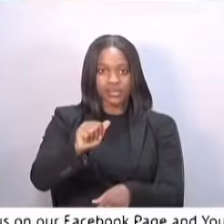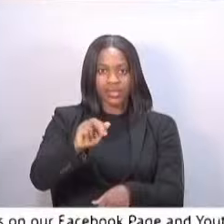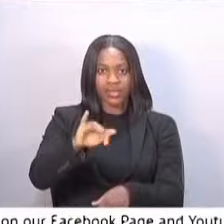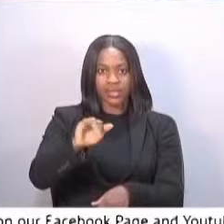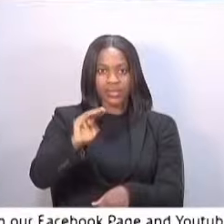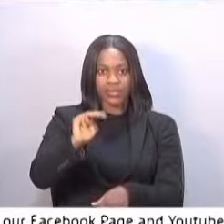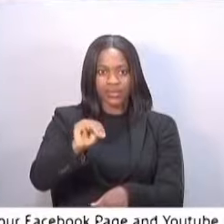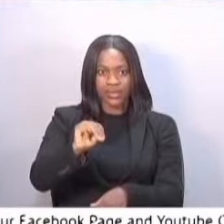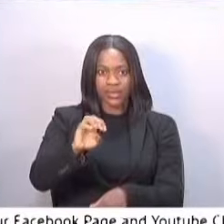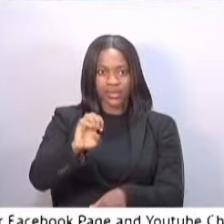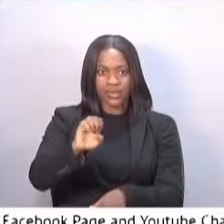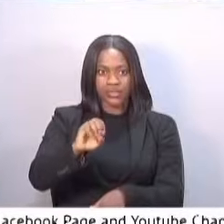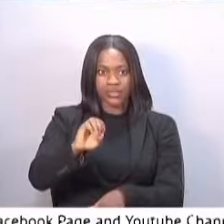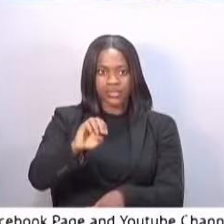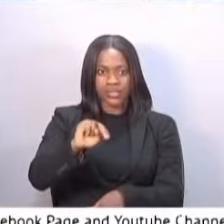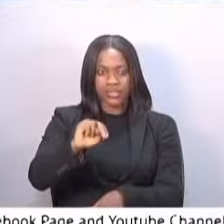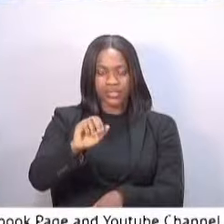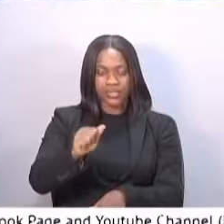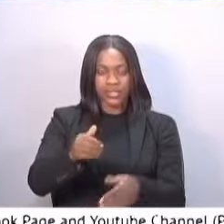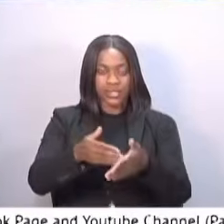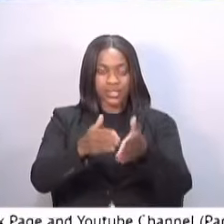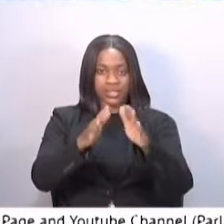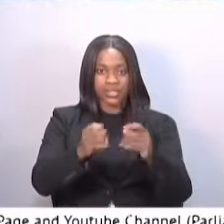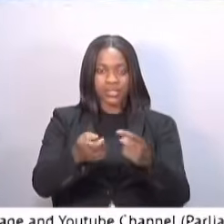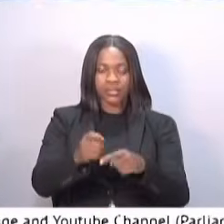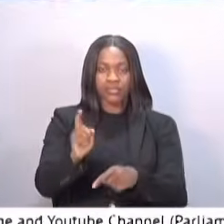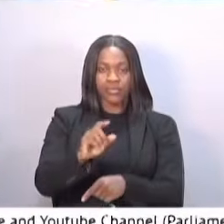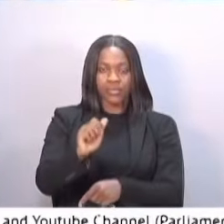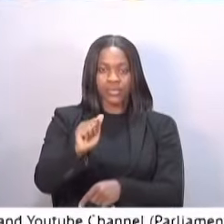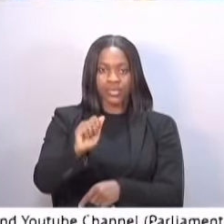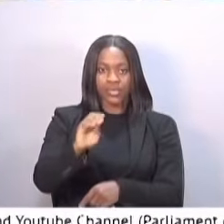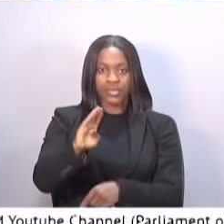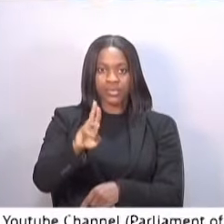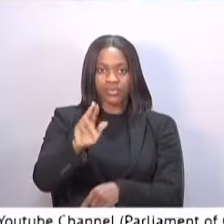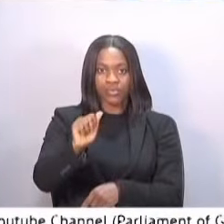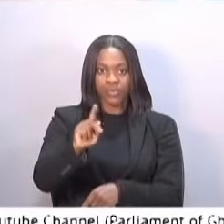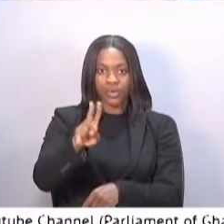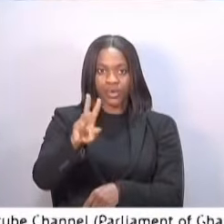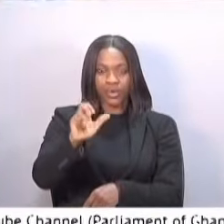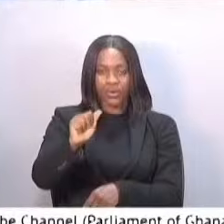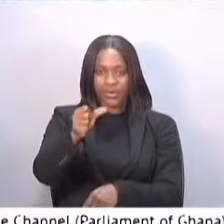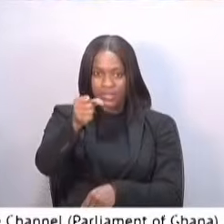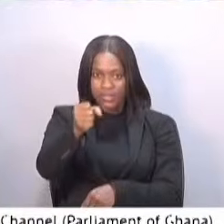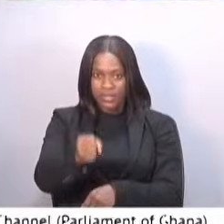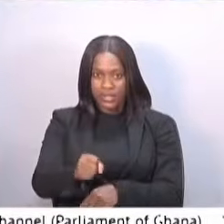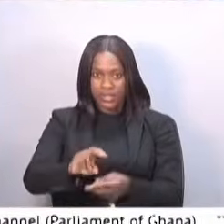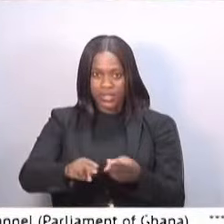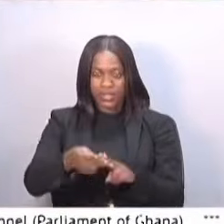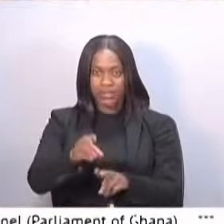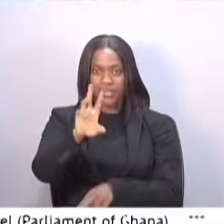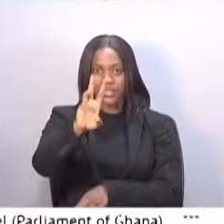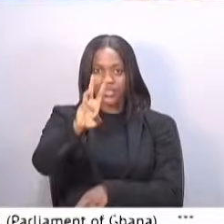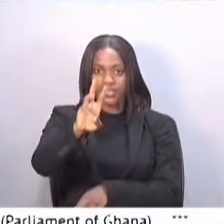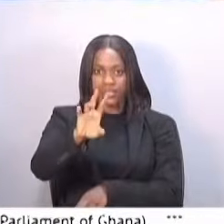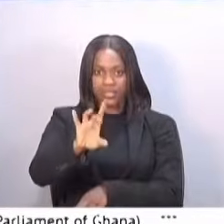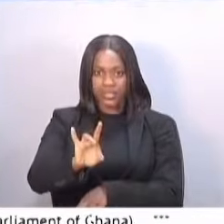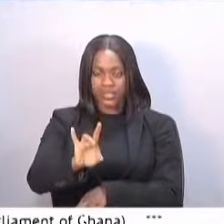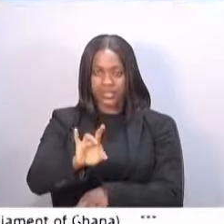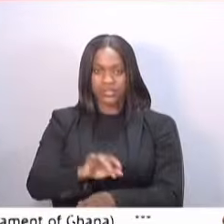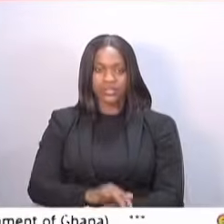Sina, leader. They are from Abuakwa South. They numbered